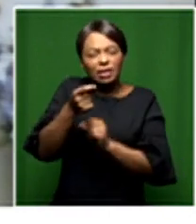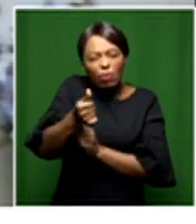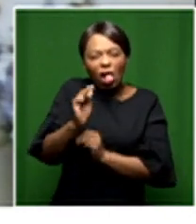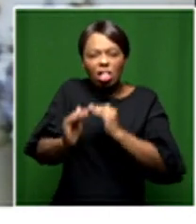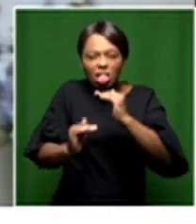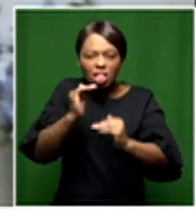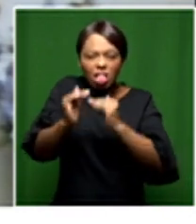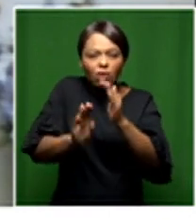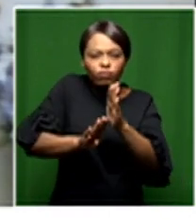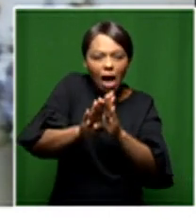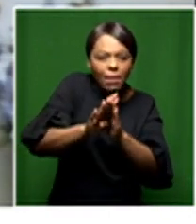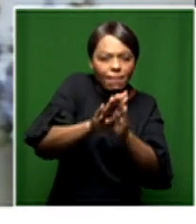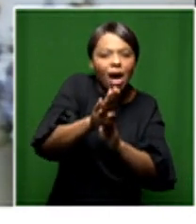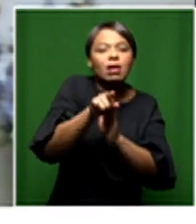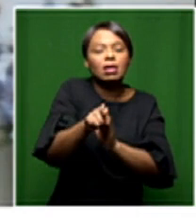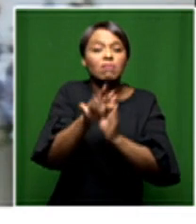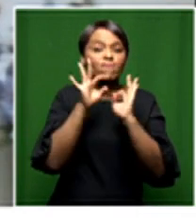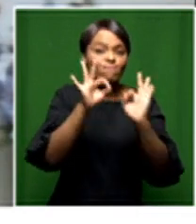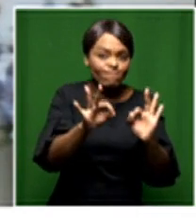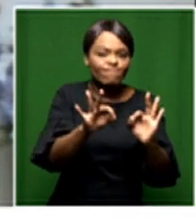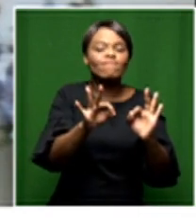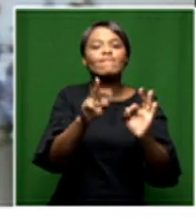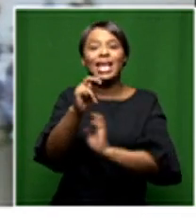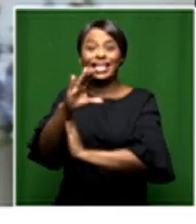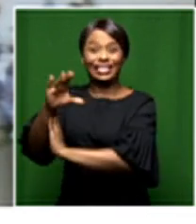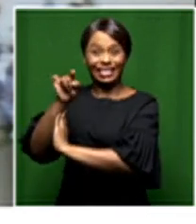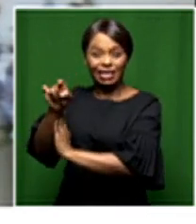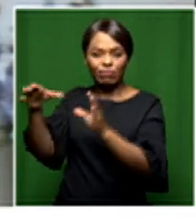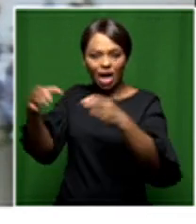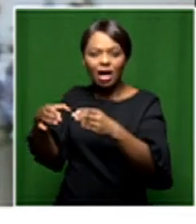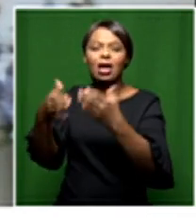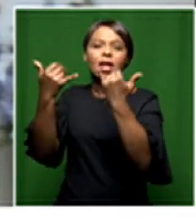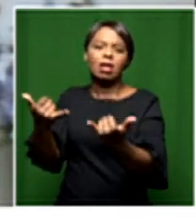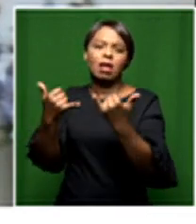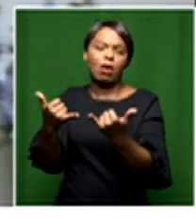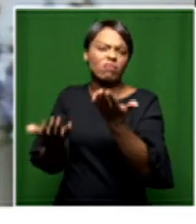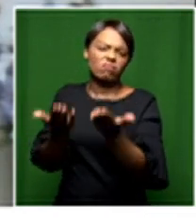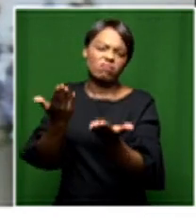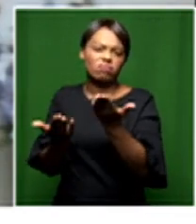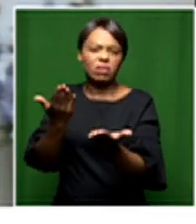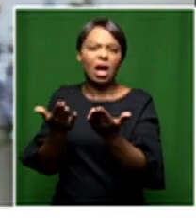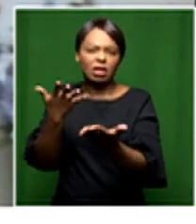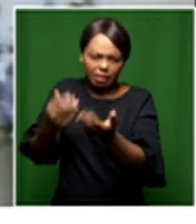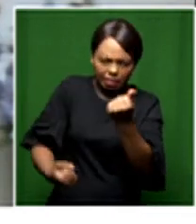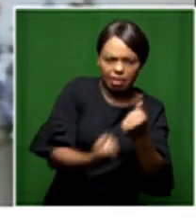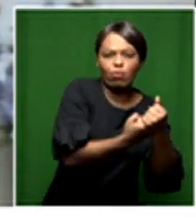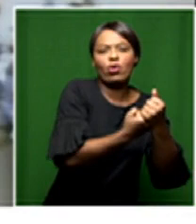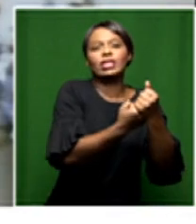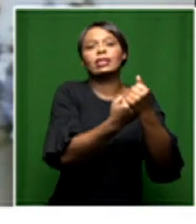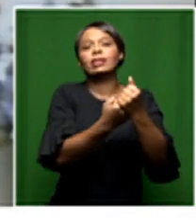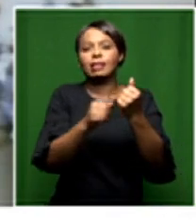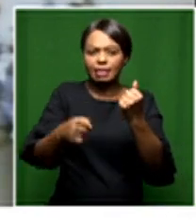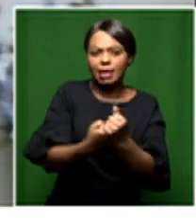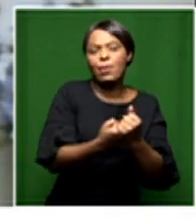but significant. Probably that NEC, the crucial body, somewhat more supportive of